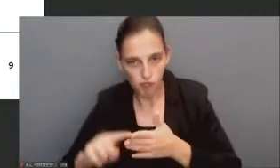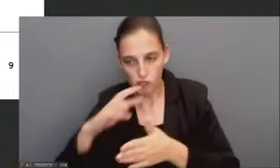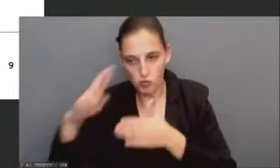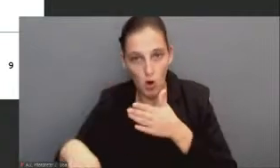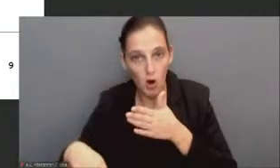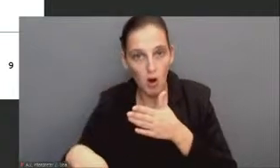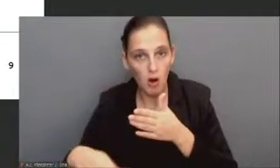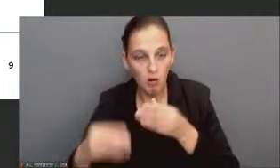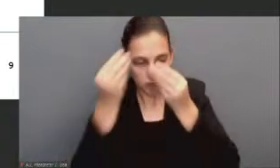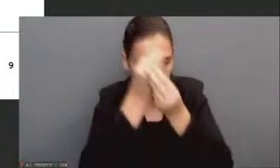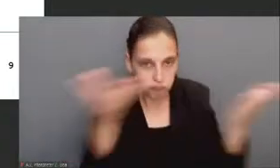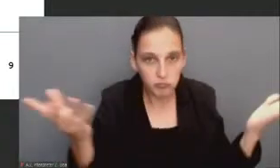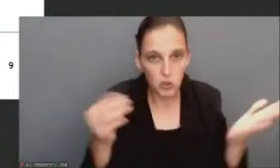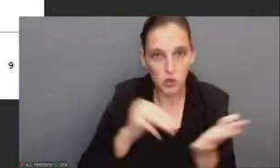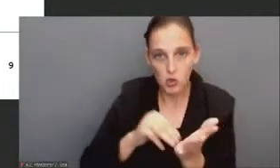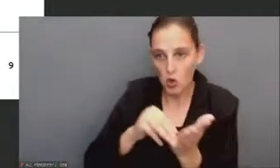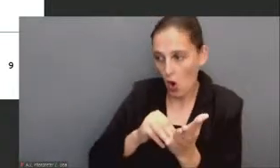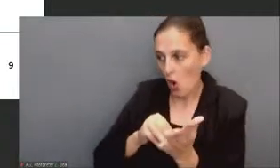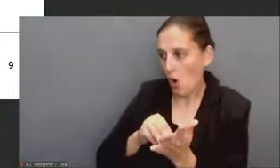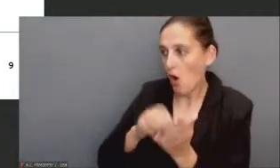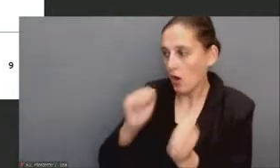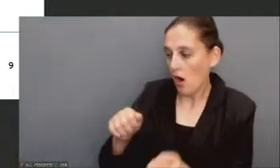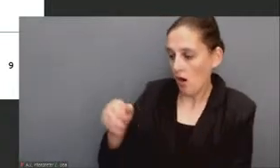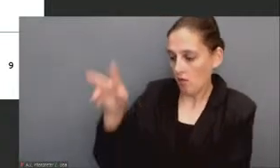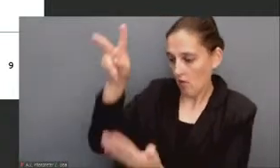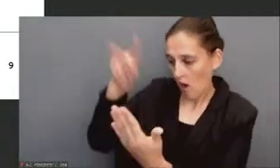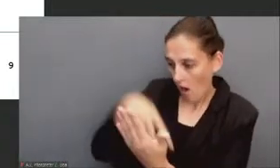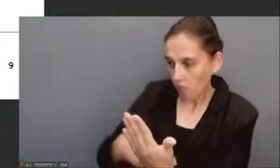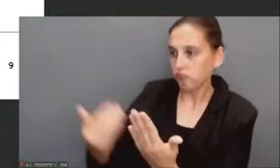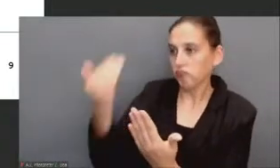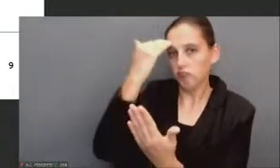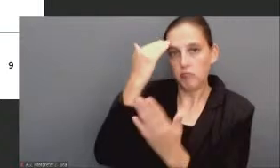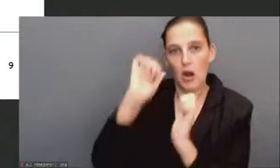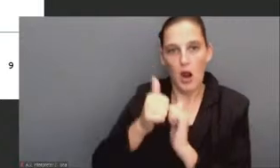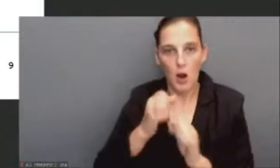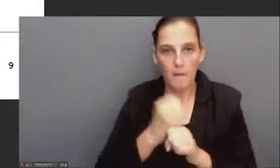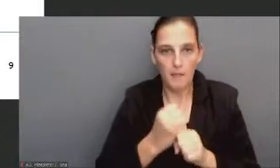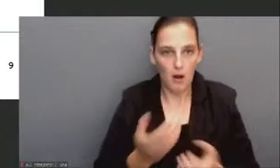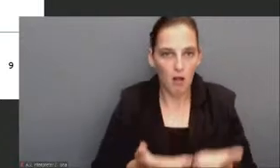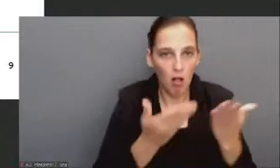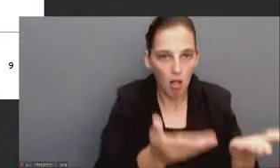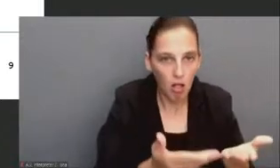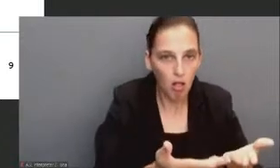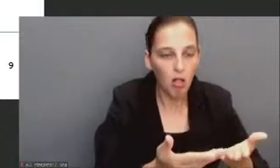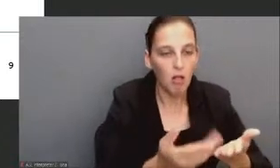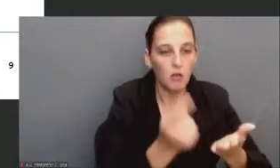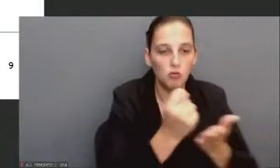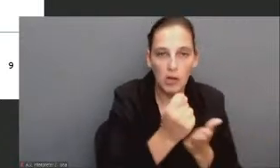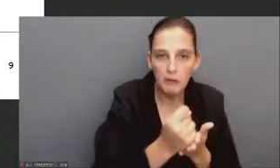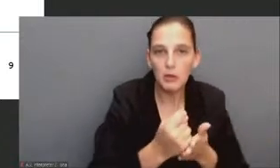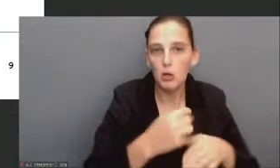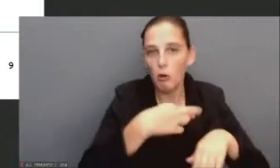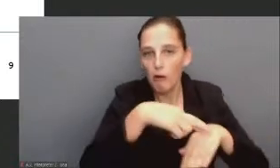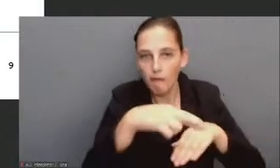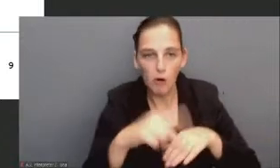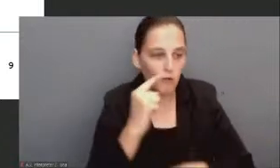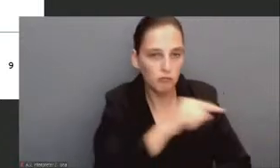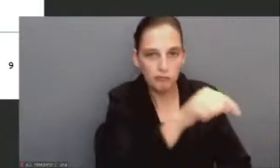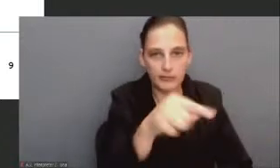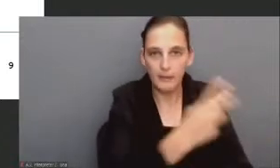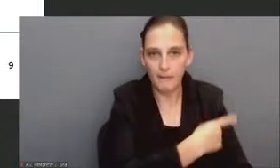evidence-based decisions about treatment and management and referral plans for patients who do experience these